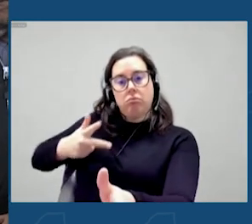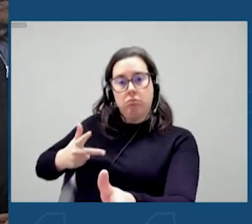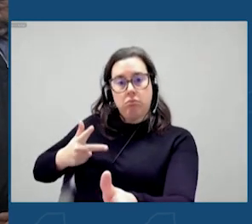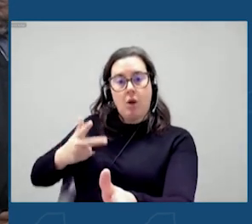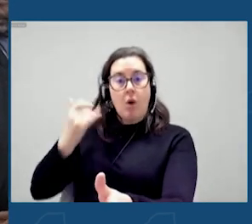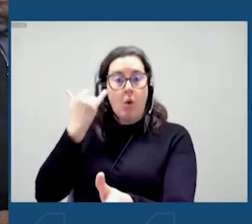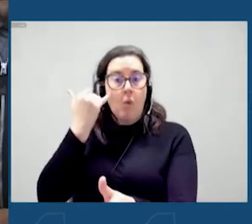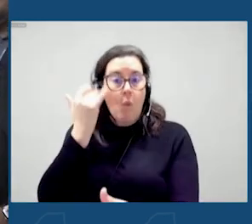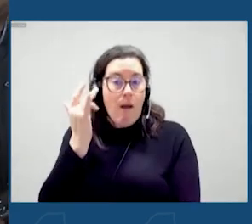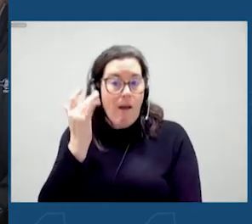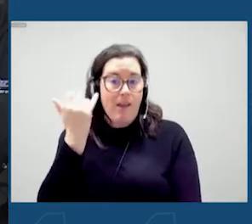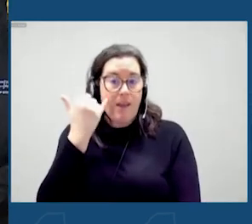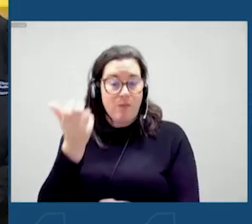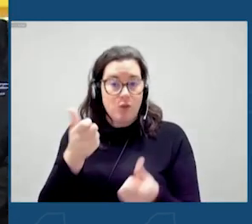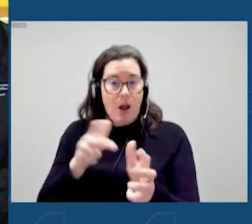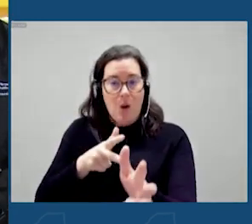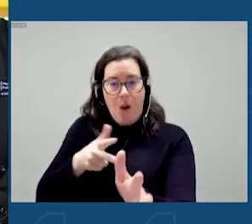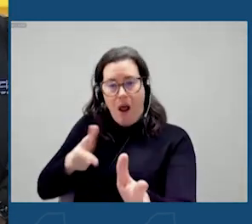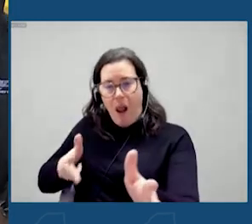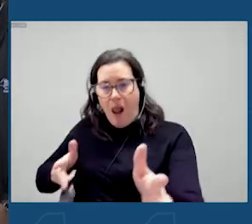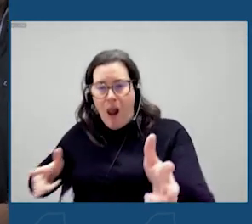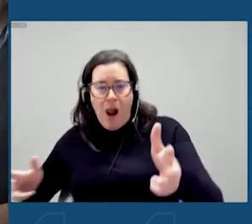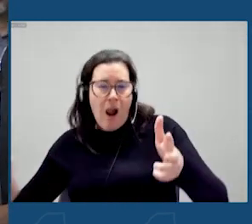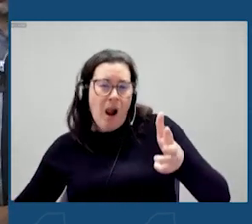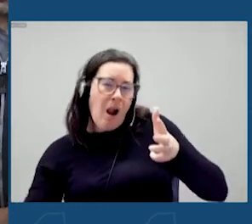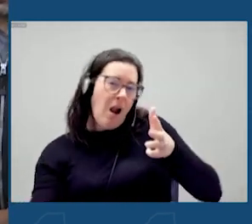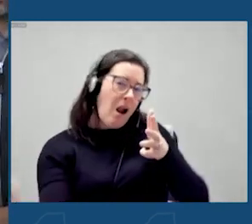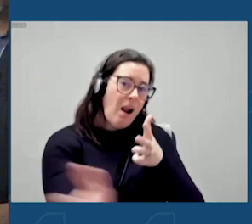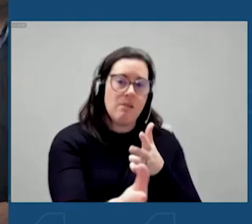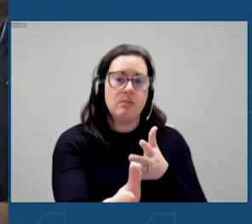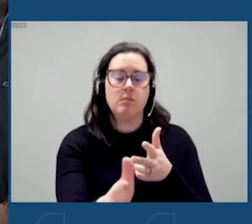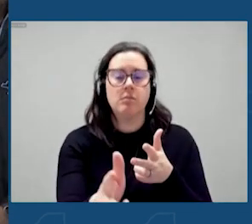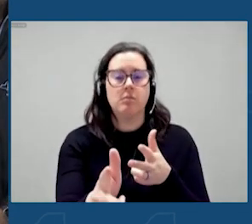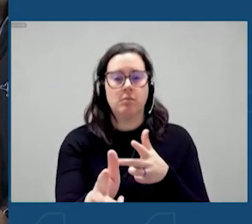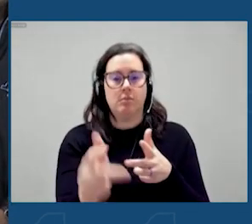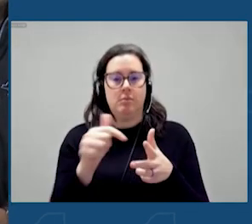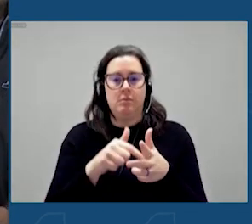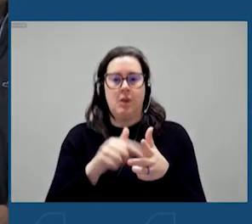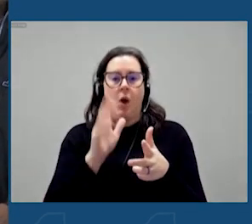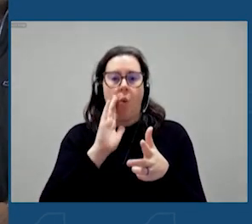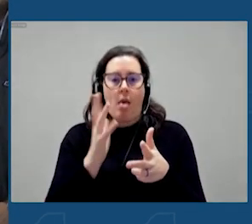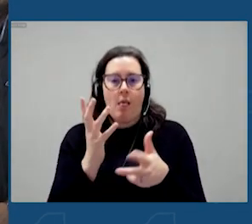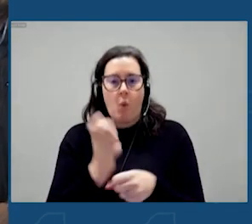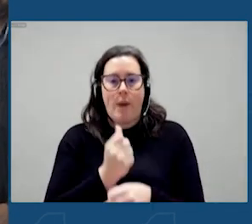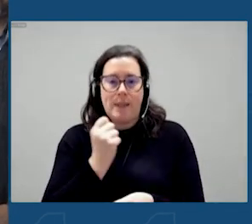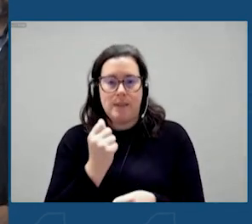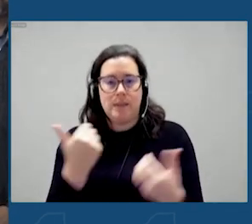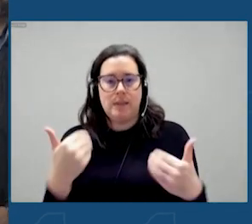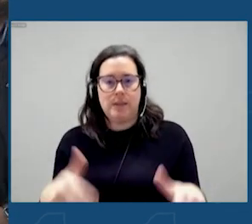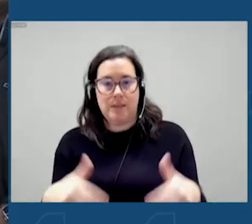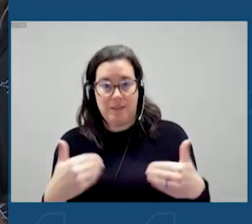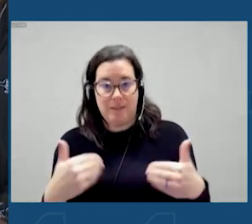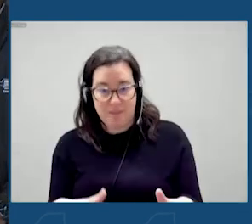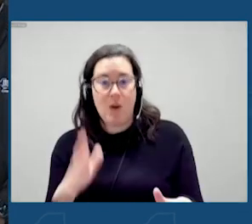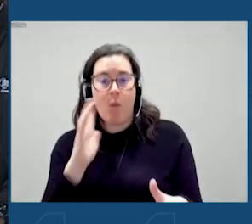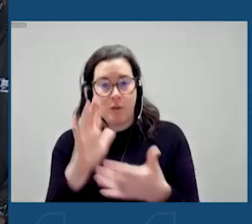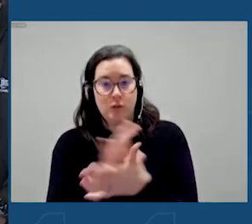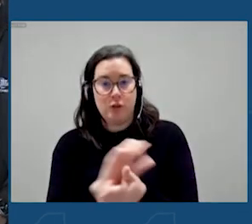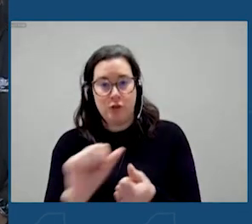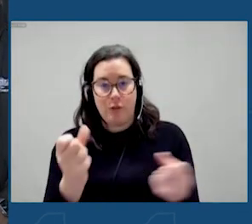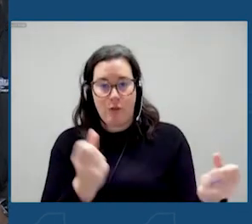try to speed up and beat a plow and outmaneuver them, the plow's gonna win. That's why I always tell